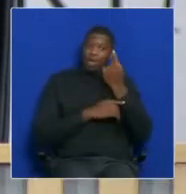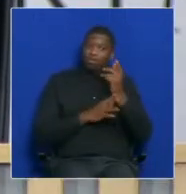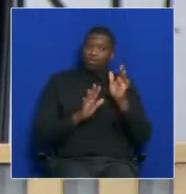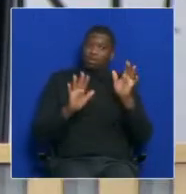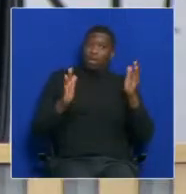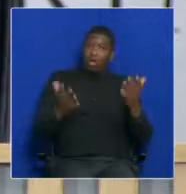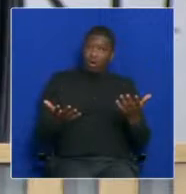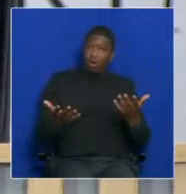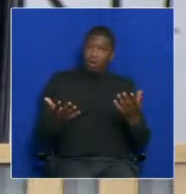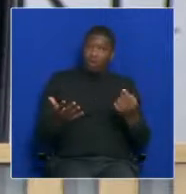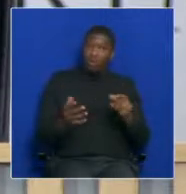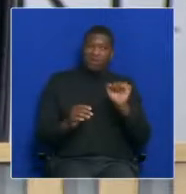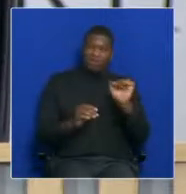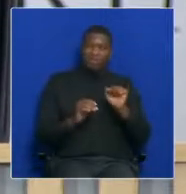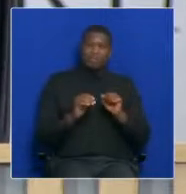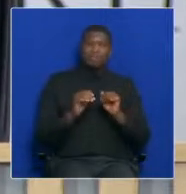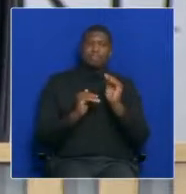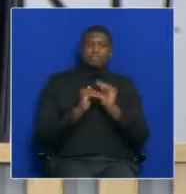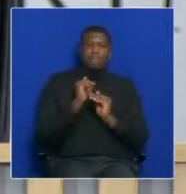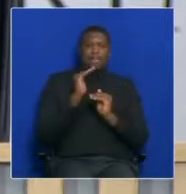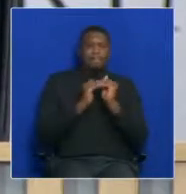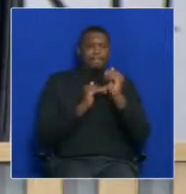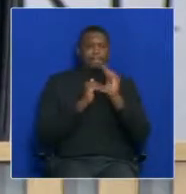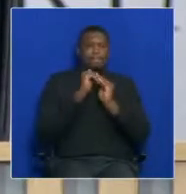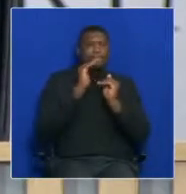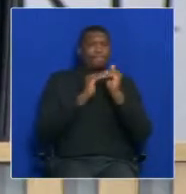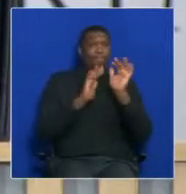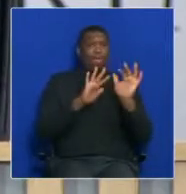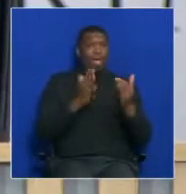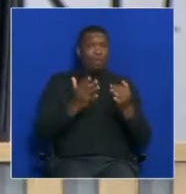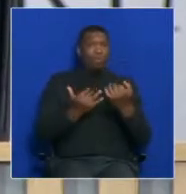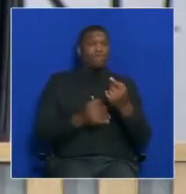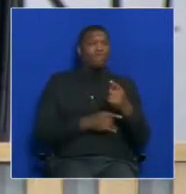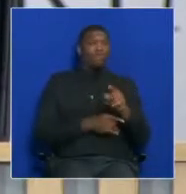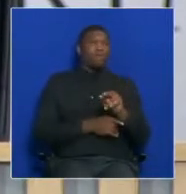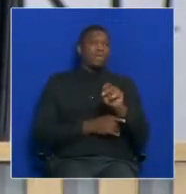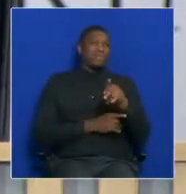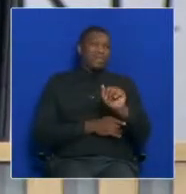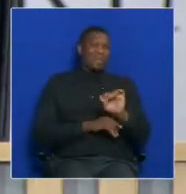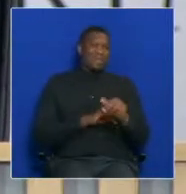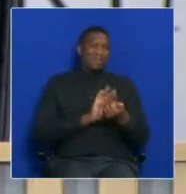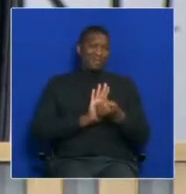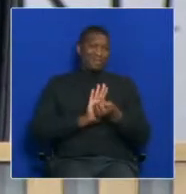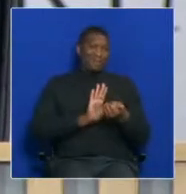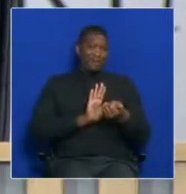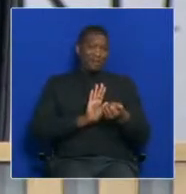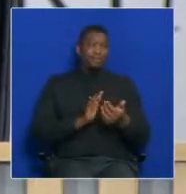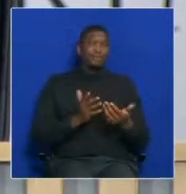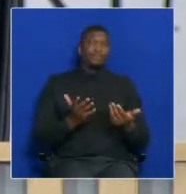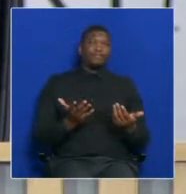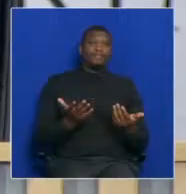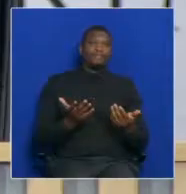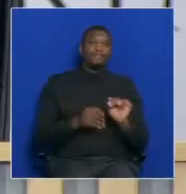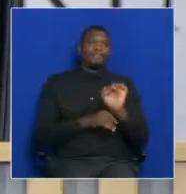of the NPA Amendment Act is such that the